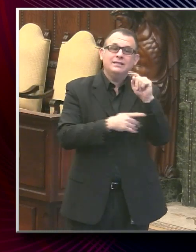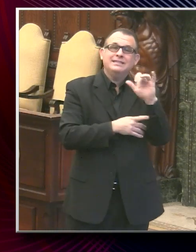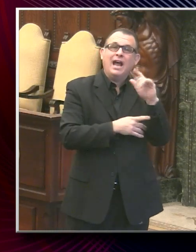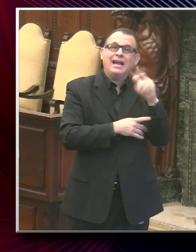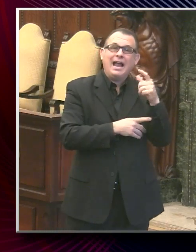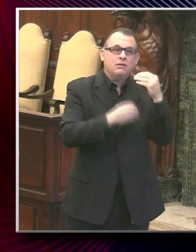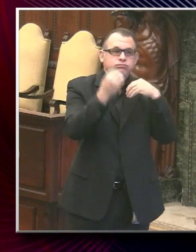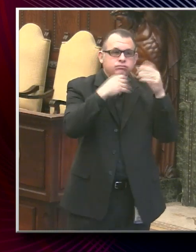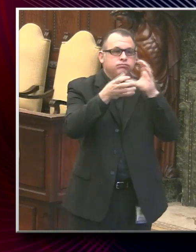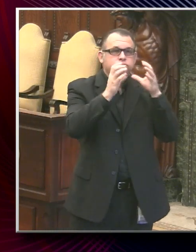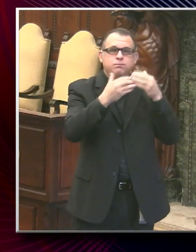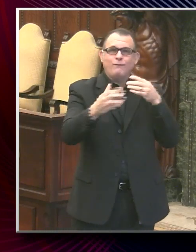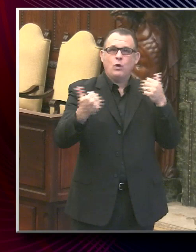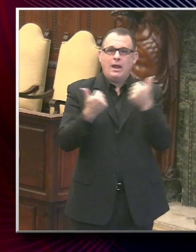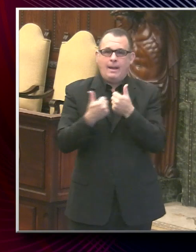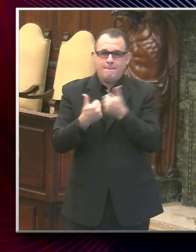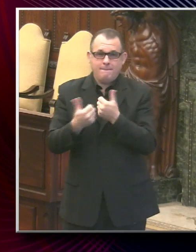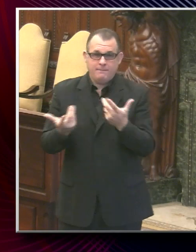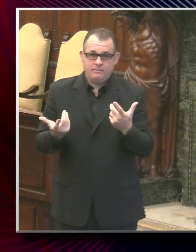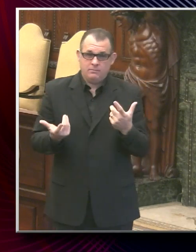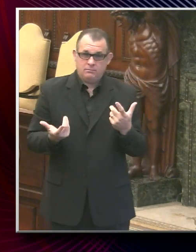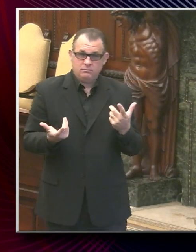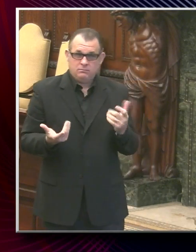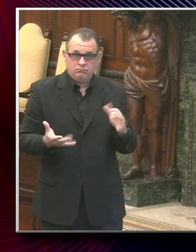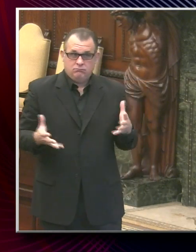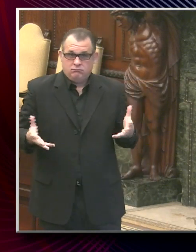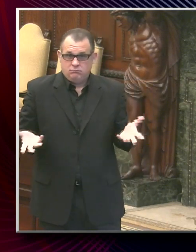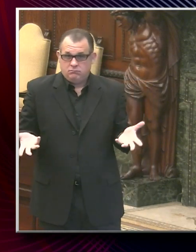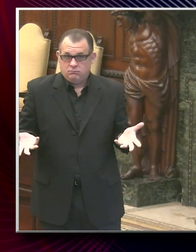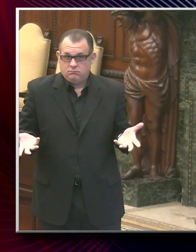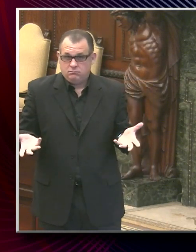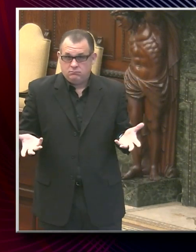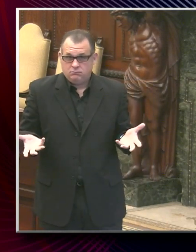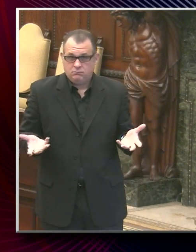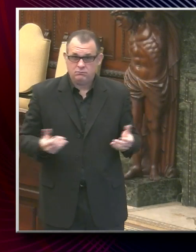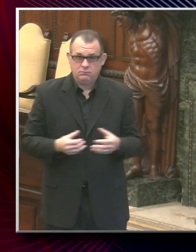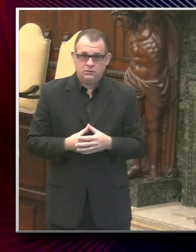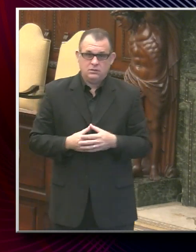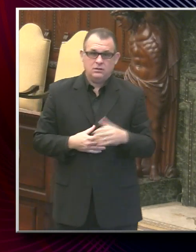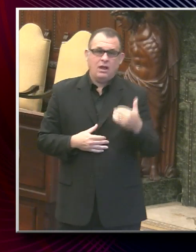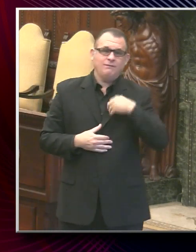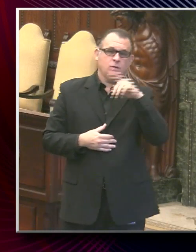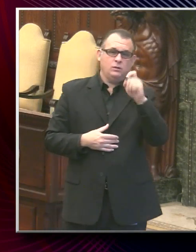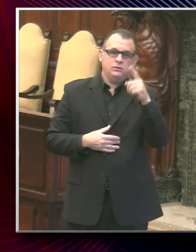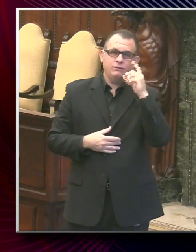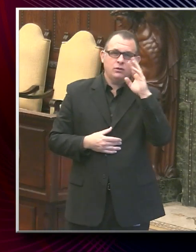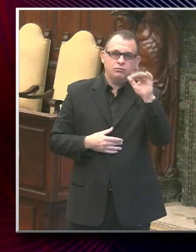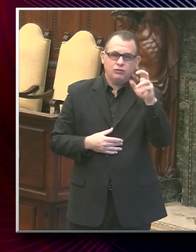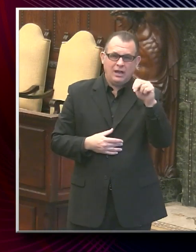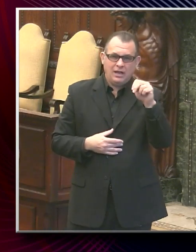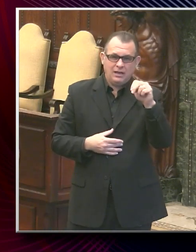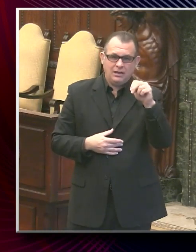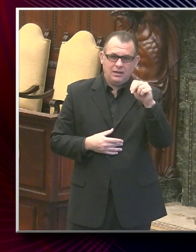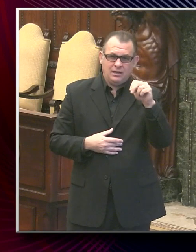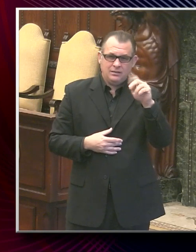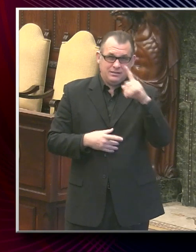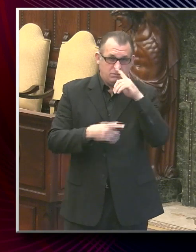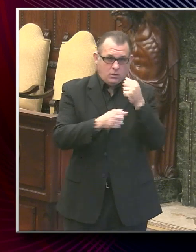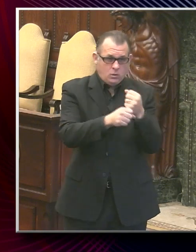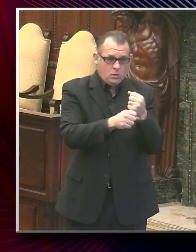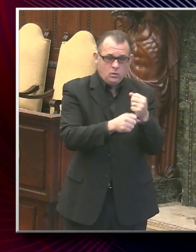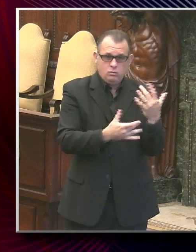That's it for COVID. I do have a question for a colleague for Brian, but I guess I'll wait on that. Sure, Mitt. We'll come back, Chad.